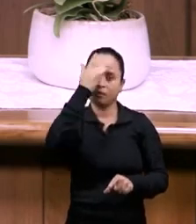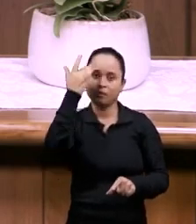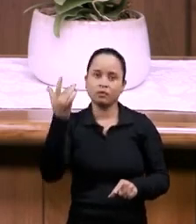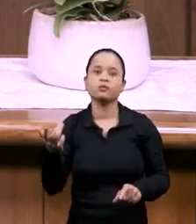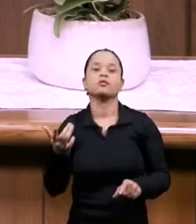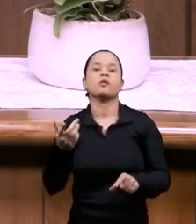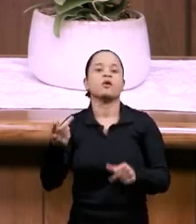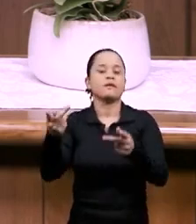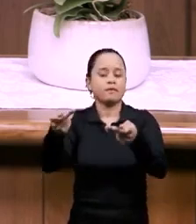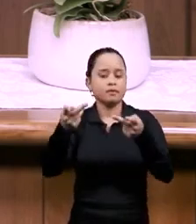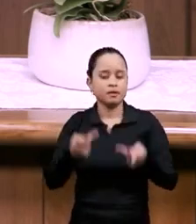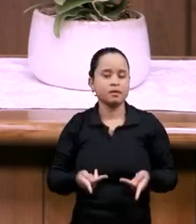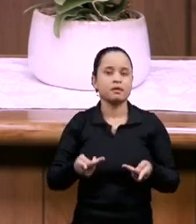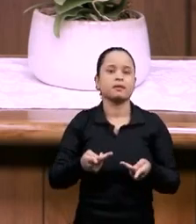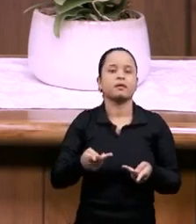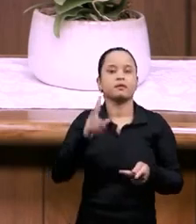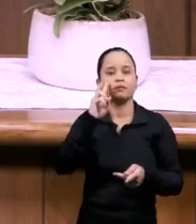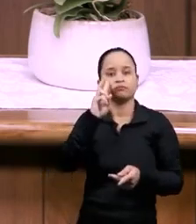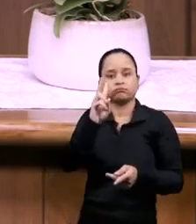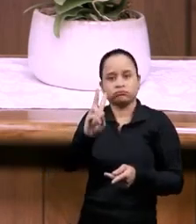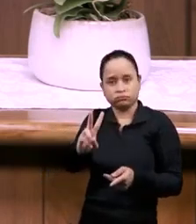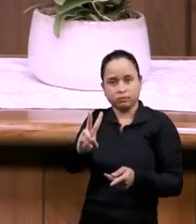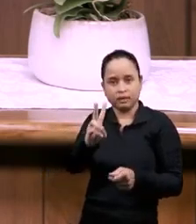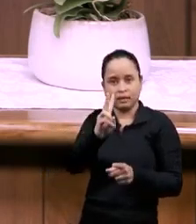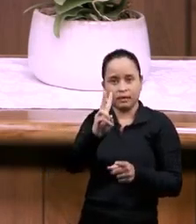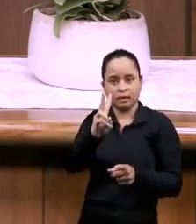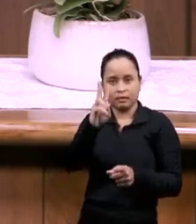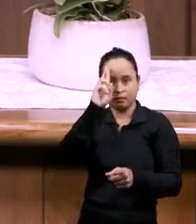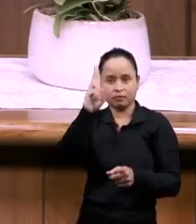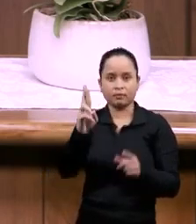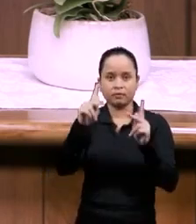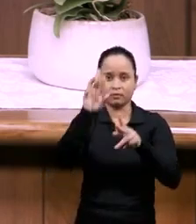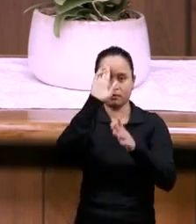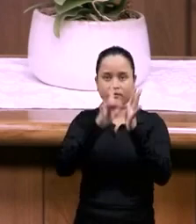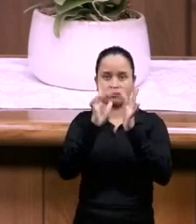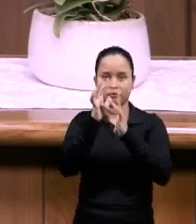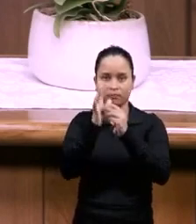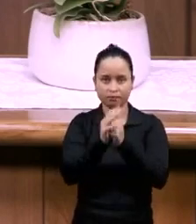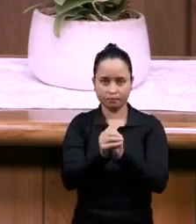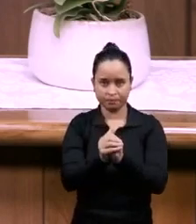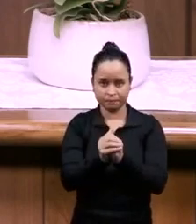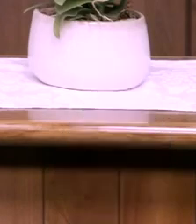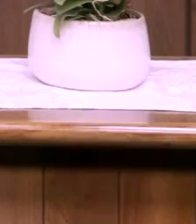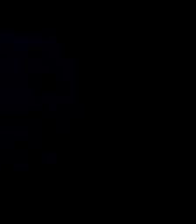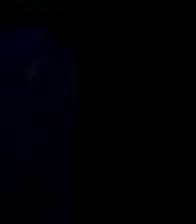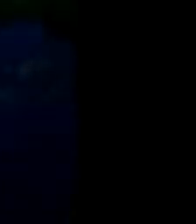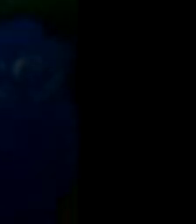So we have a great opportunity to hear the word of the Lord. Peace of the Lord Jesus to all.